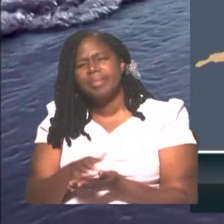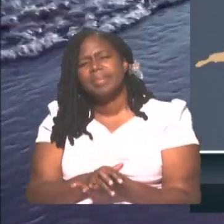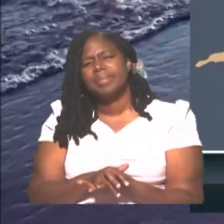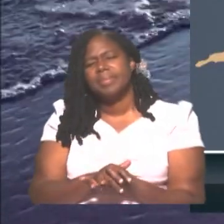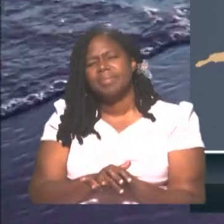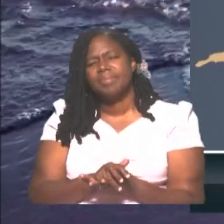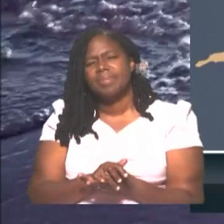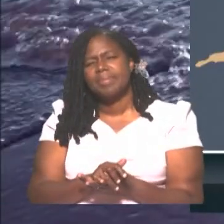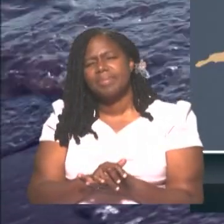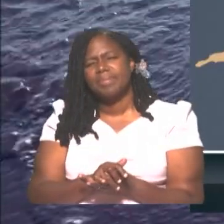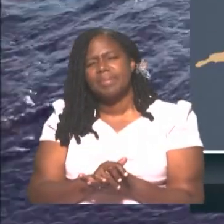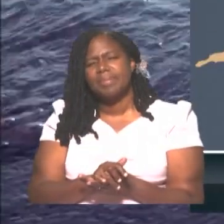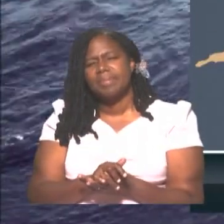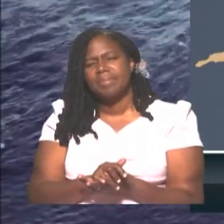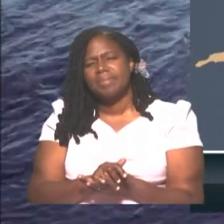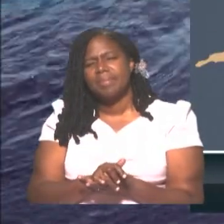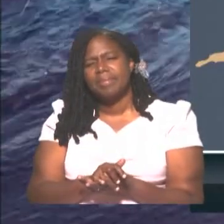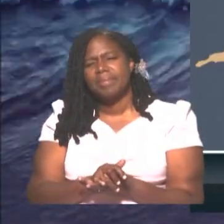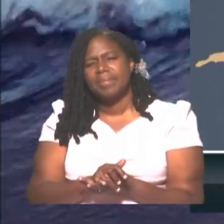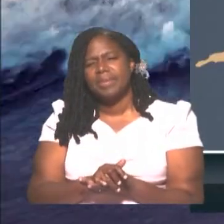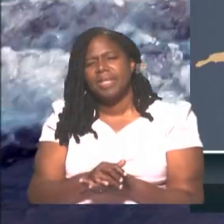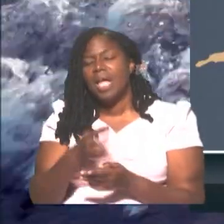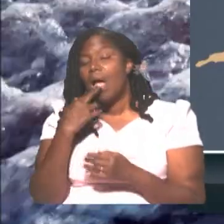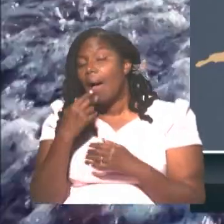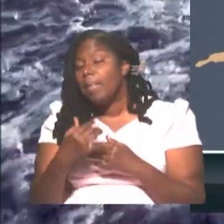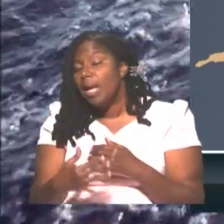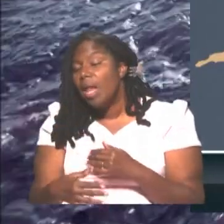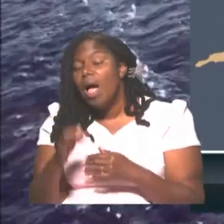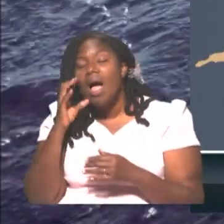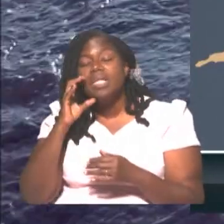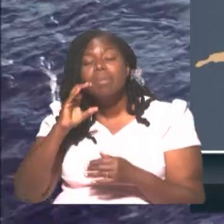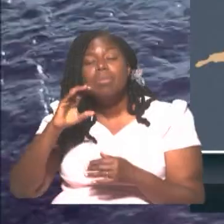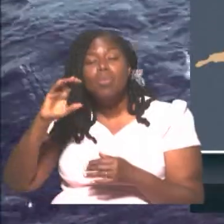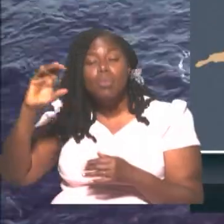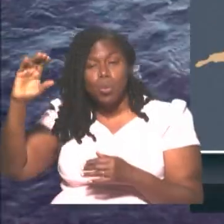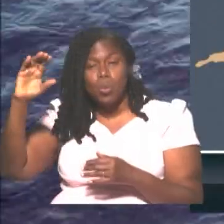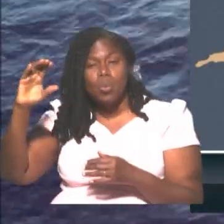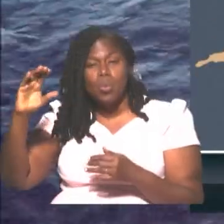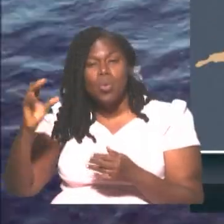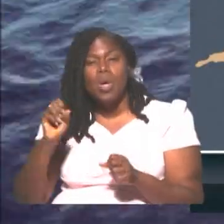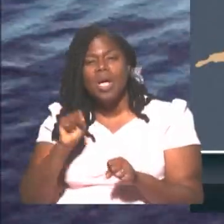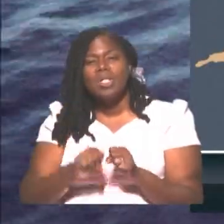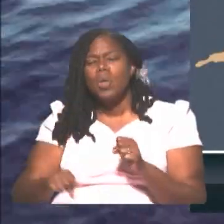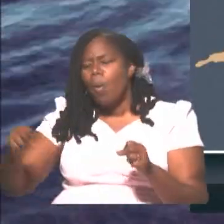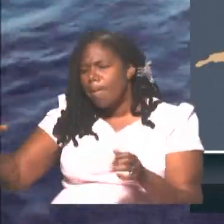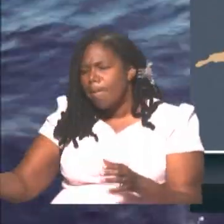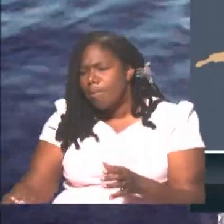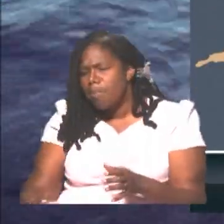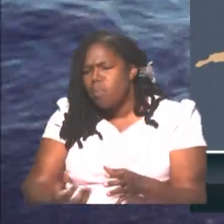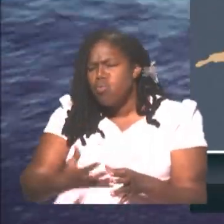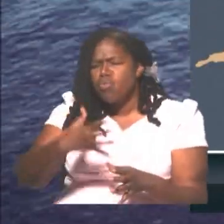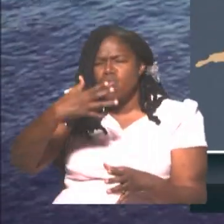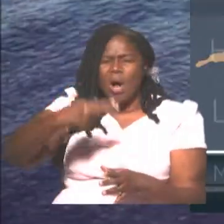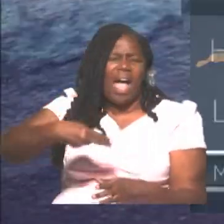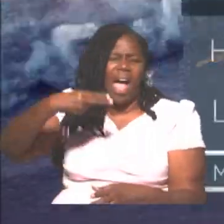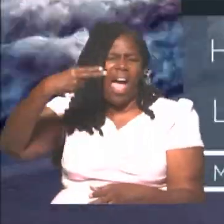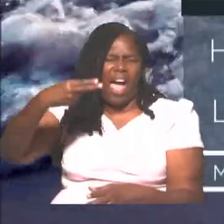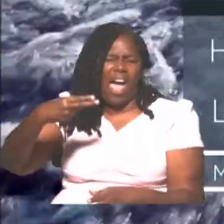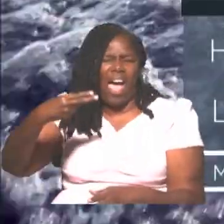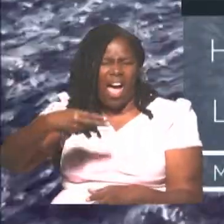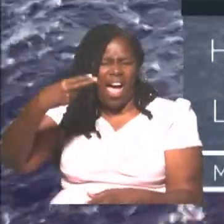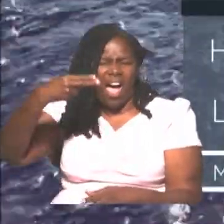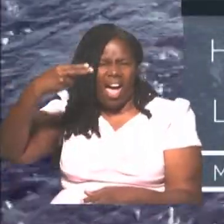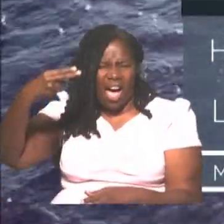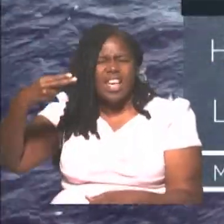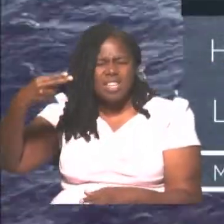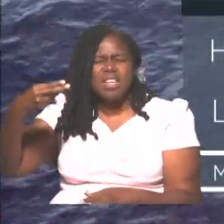in sheltered areas. Now, with the blood moon in effect, spring tides remain in place, meaning the high and low tides will be